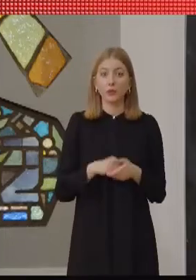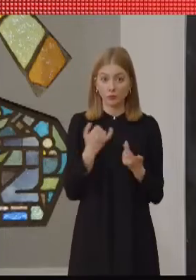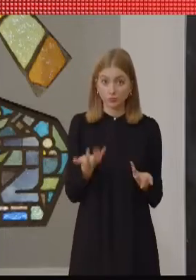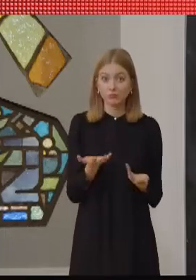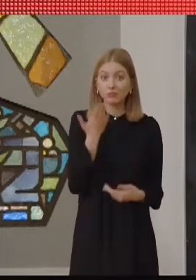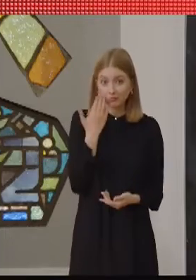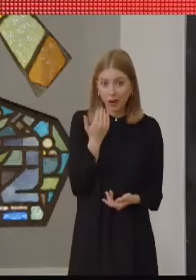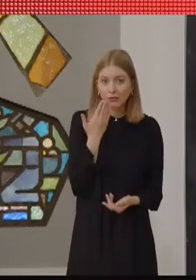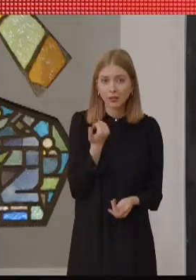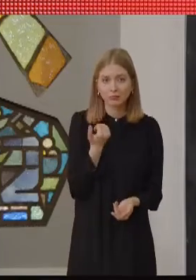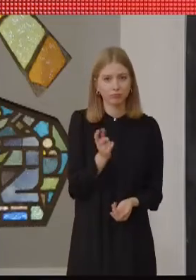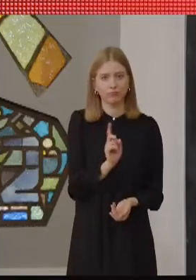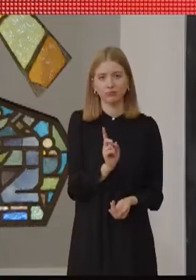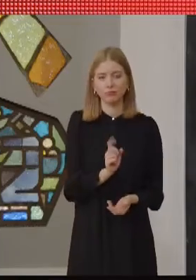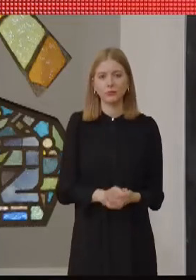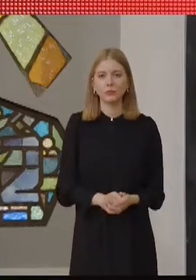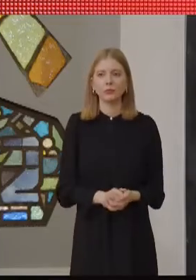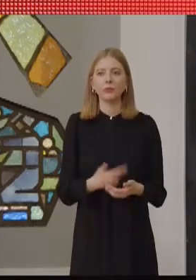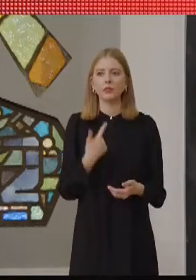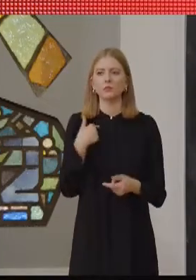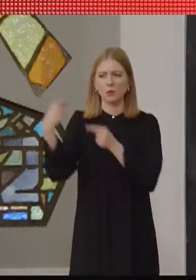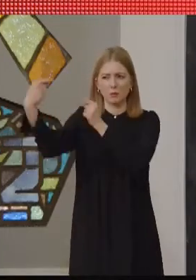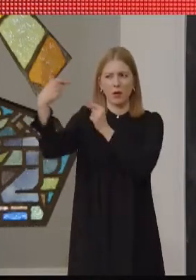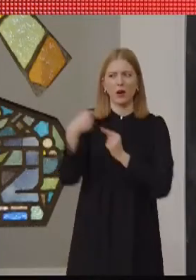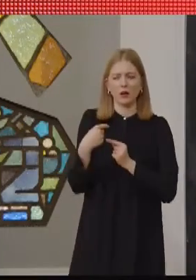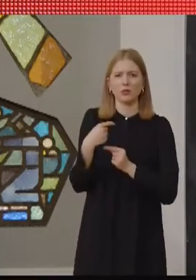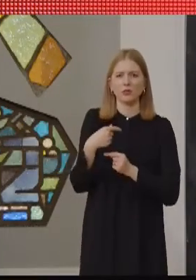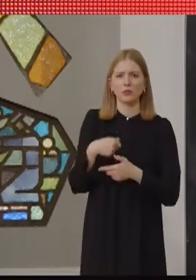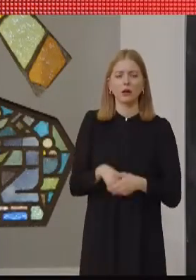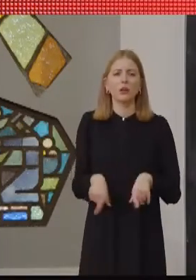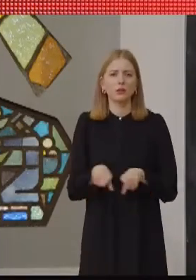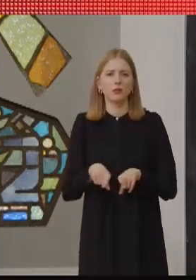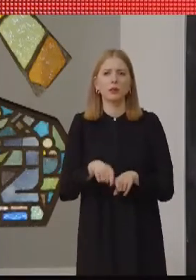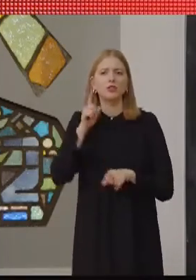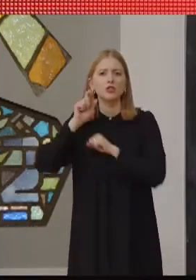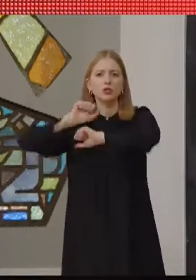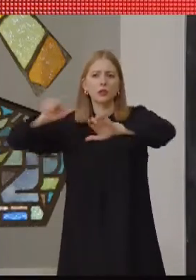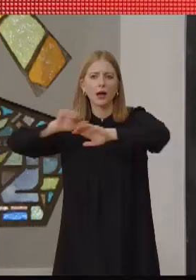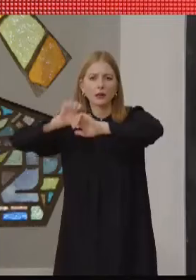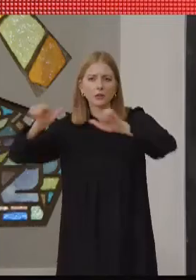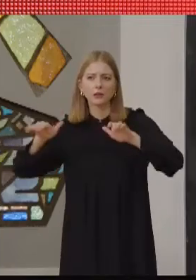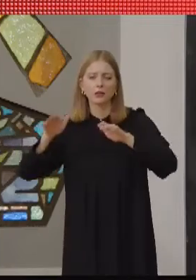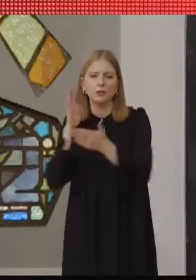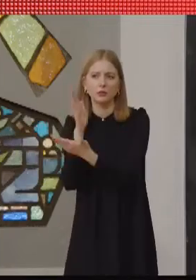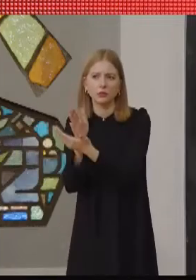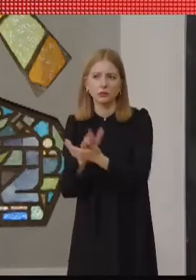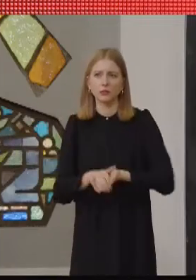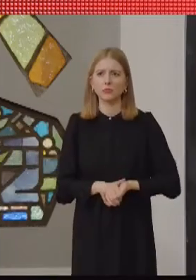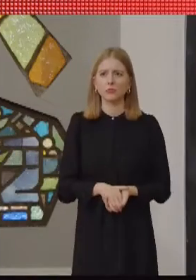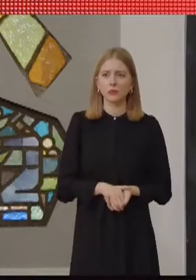It is not an easy task because we have much opposition from the media